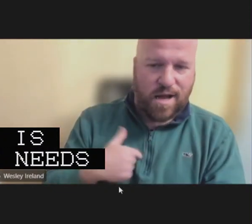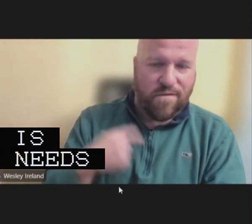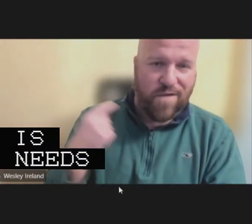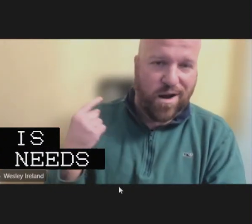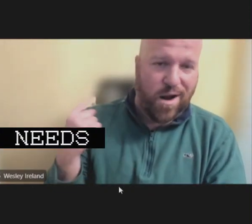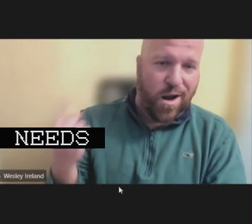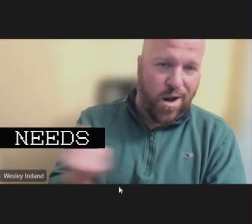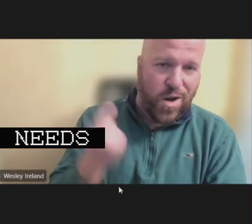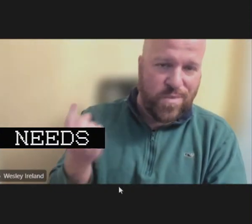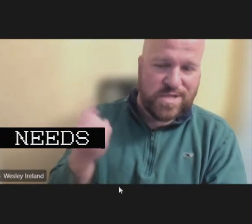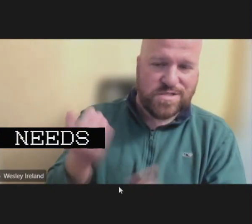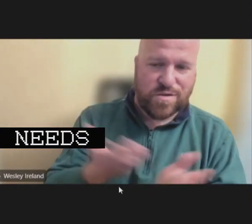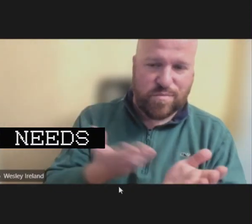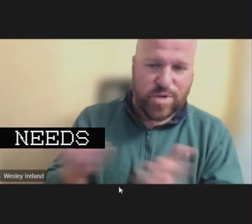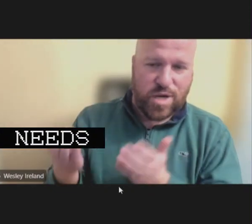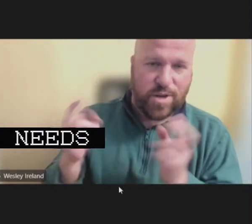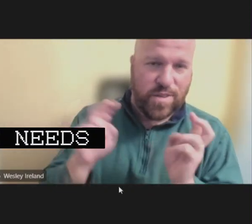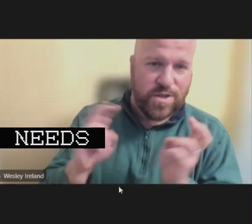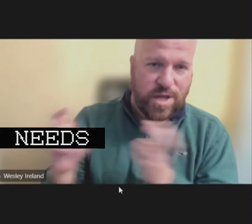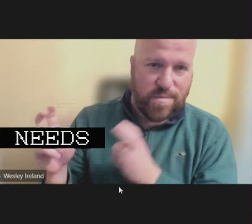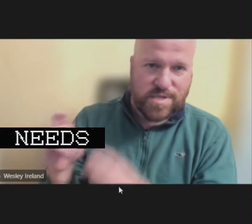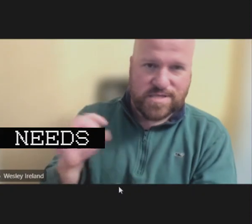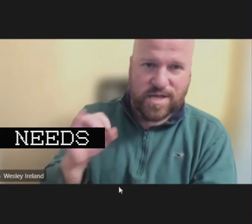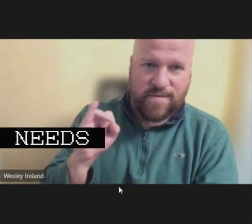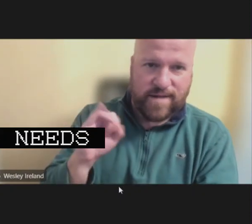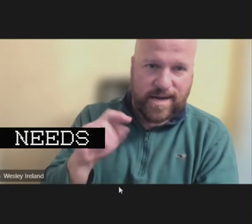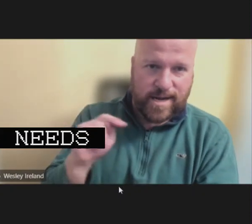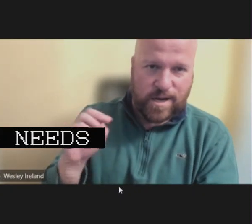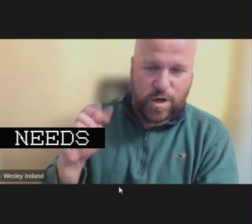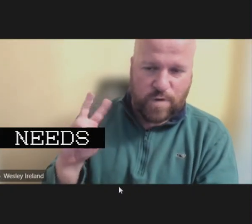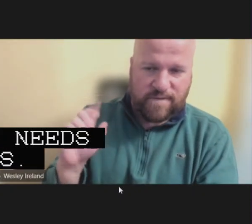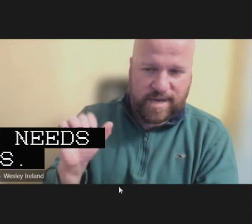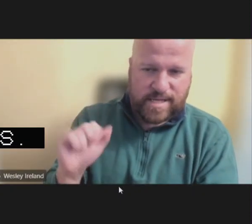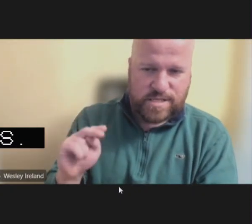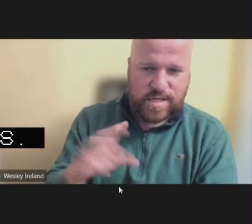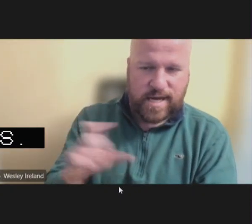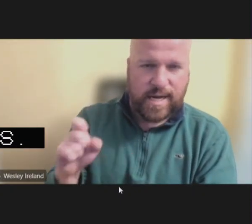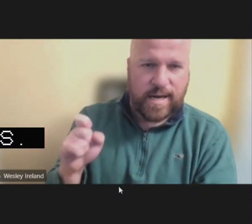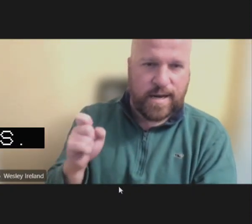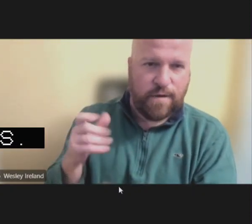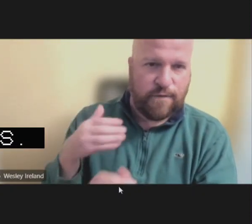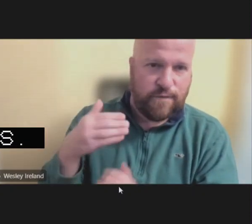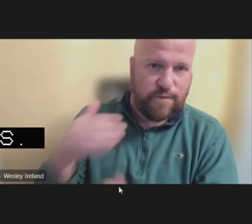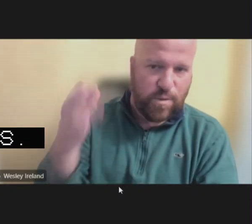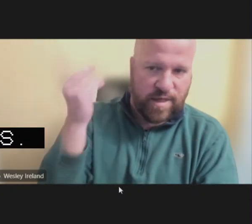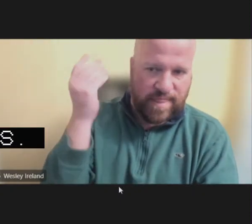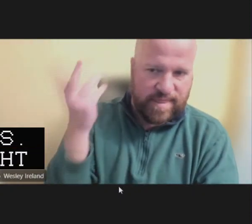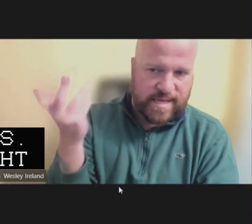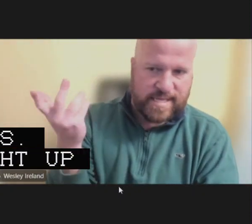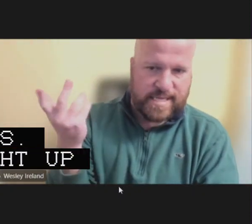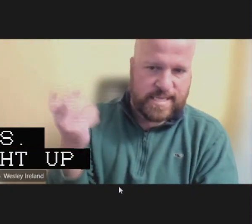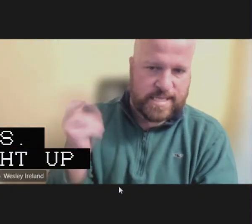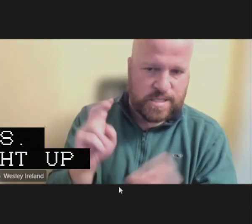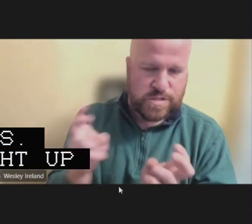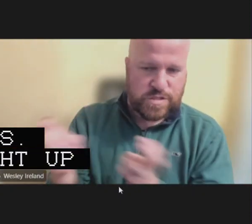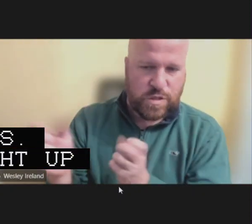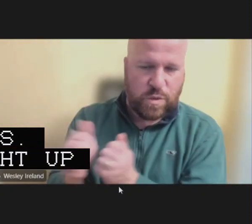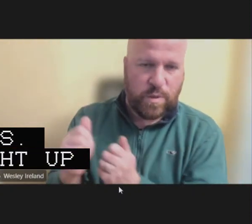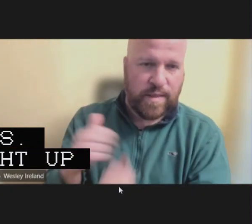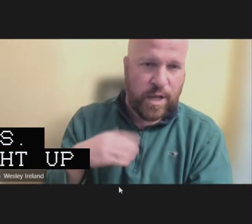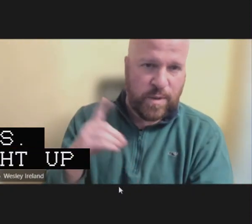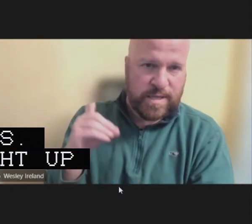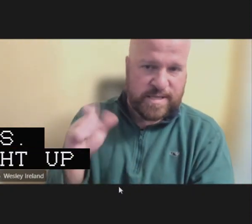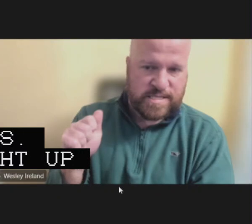And lastly, I've always brought up topics of innovation and